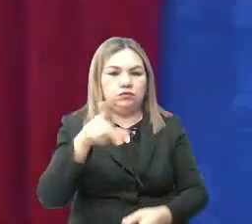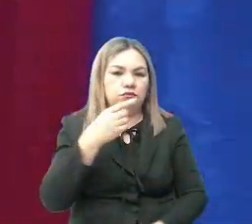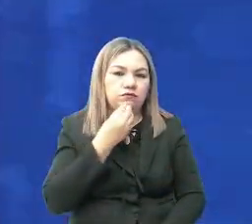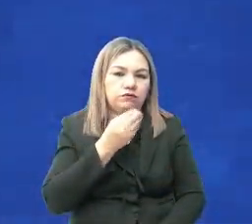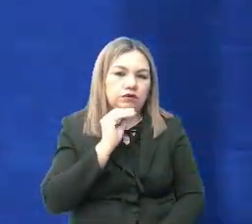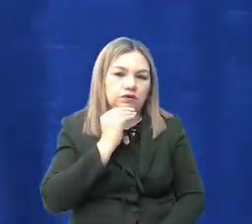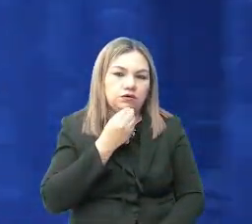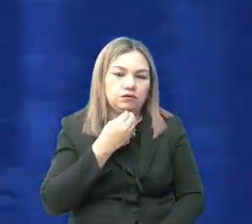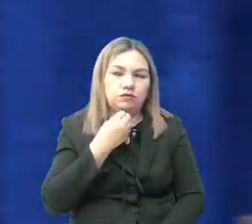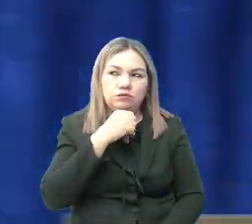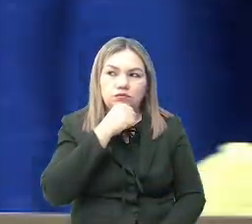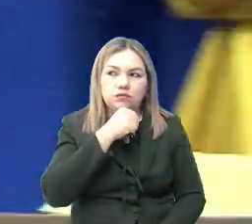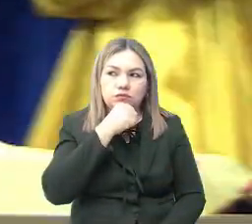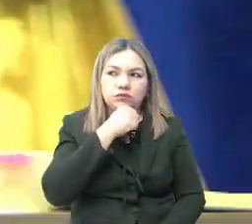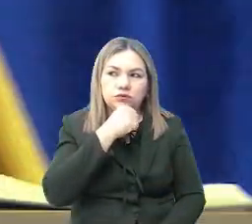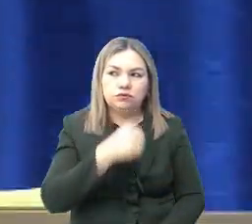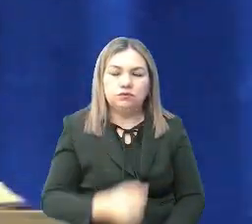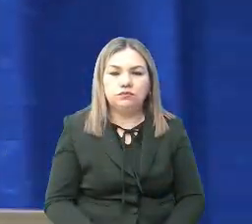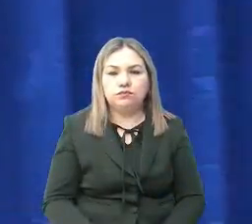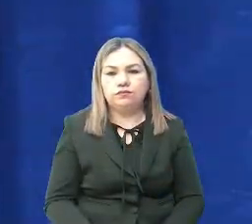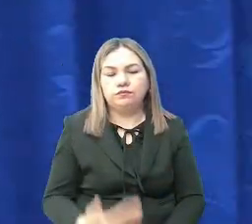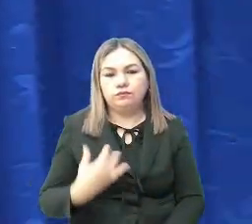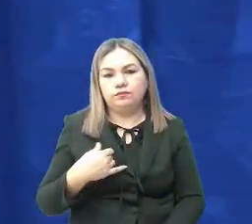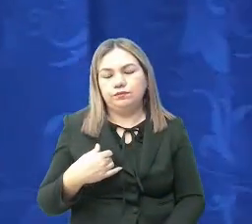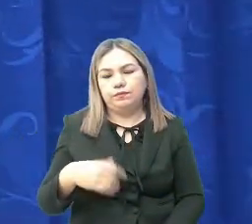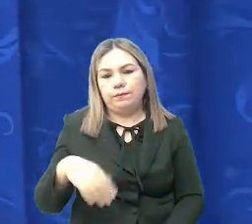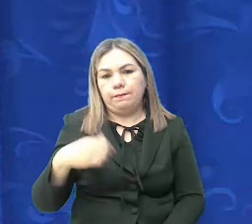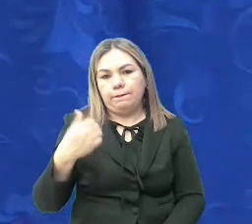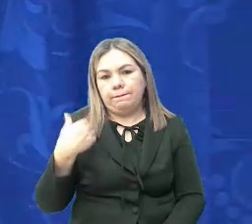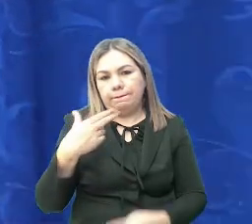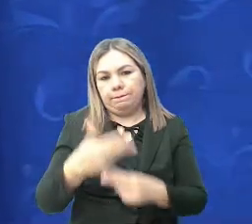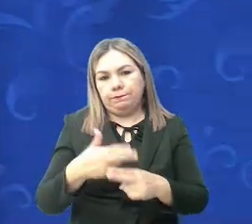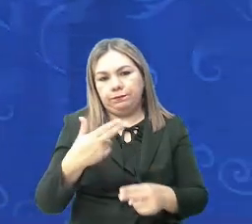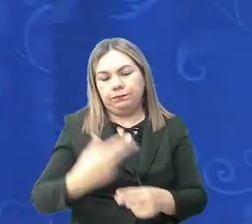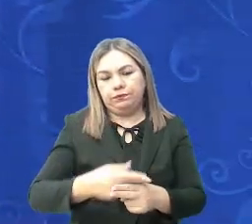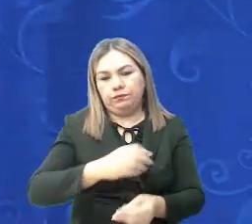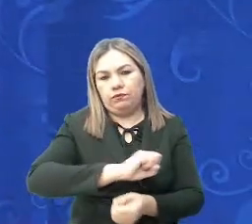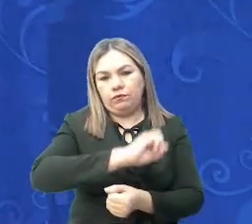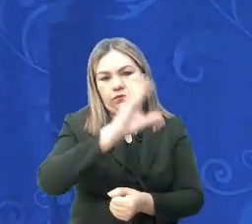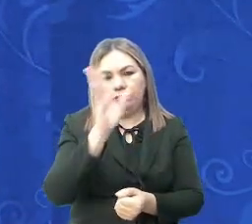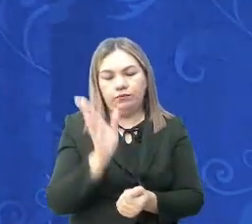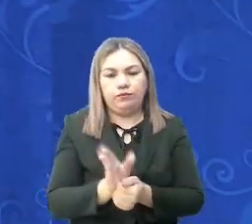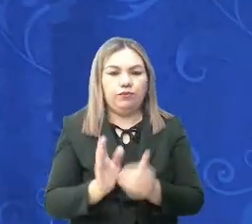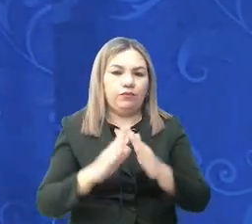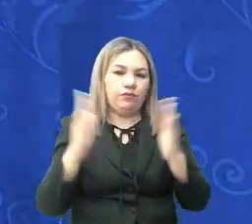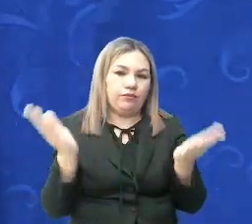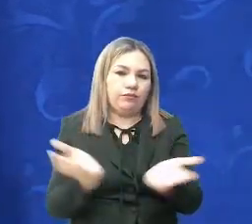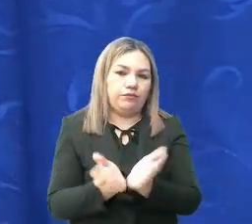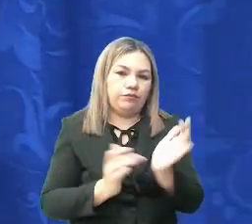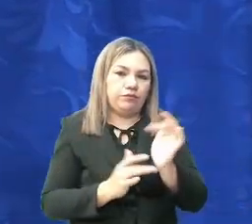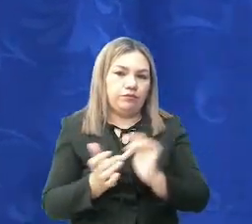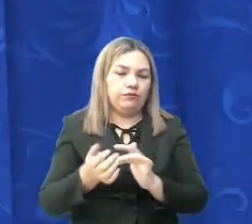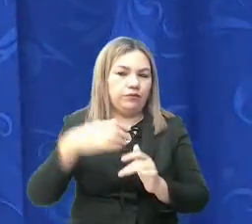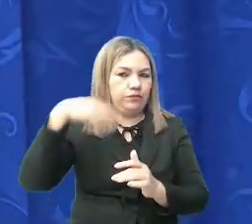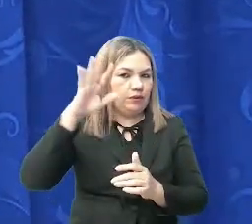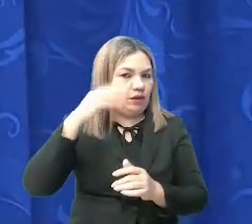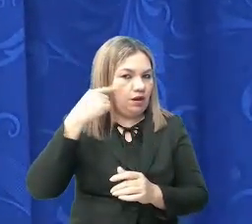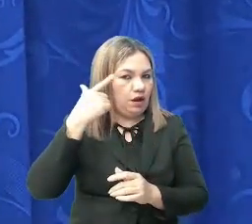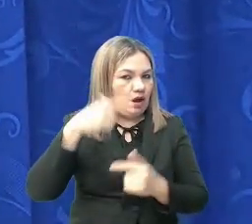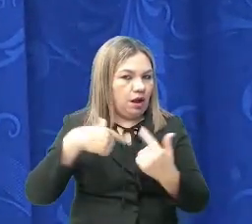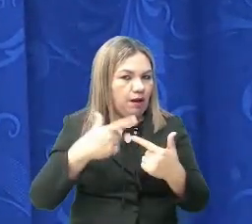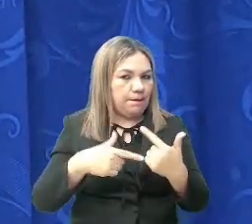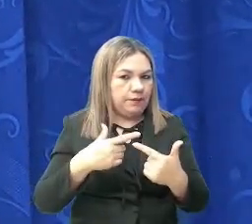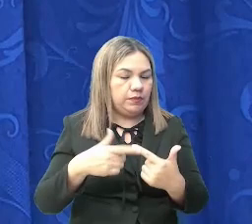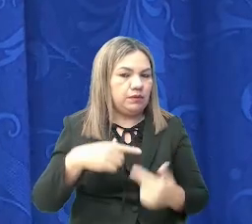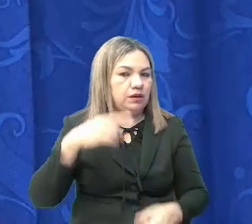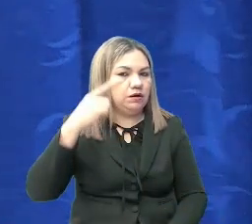in during your senior years. Because the prophetic word that's most secure, the word of God, changes